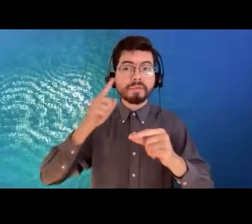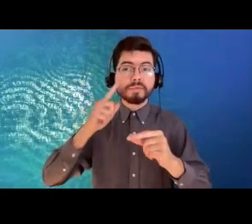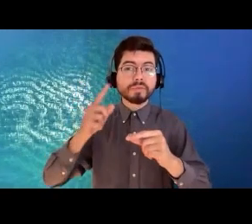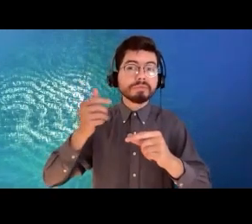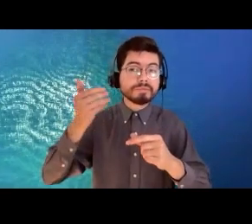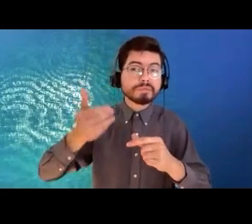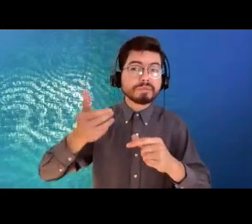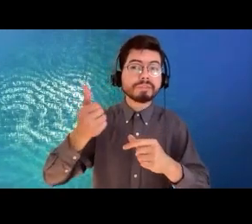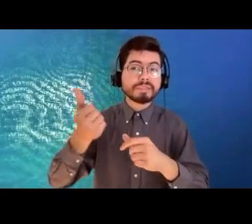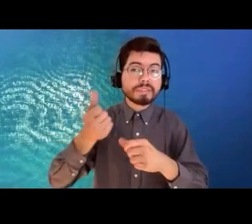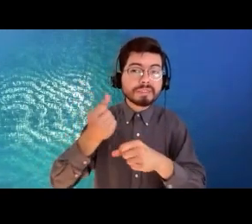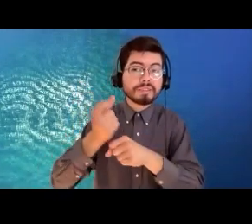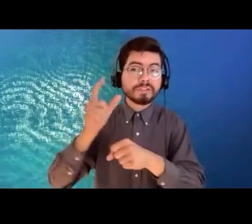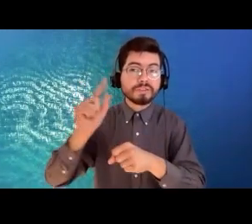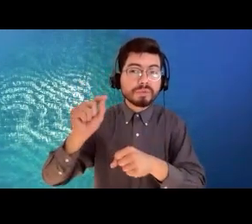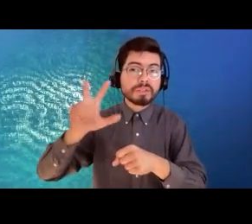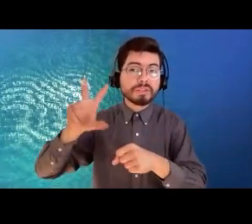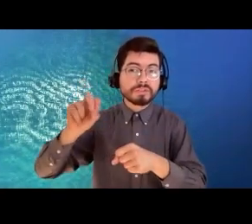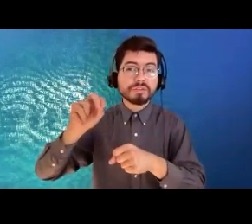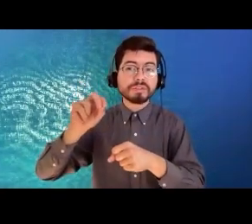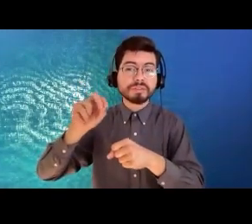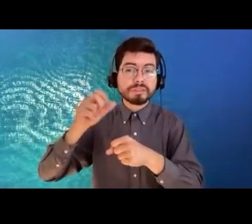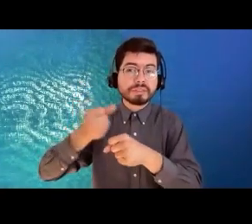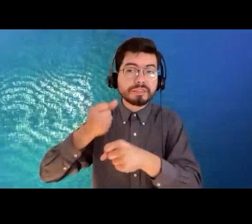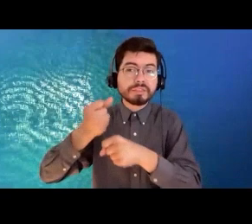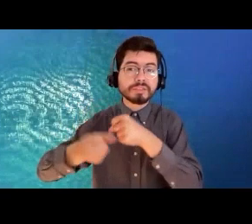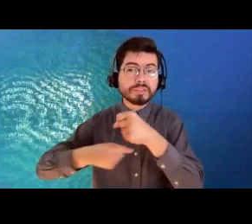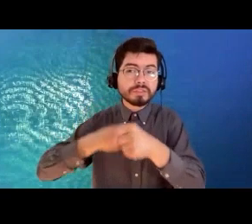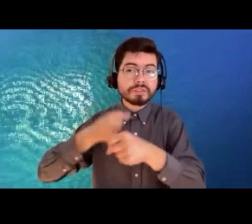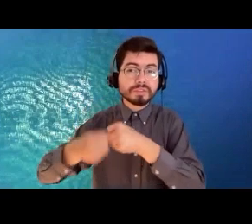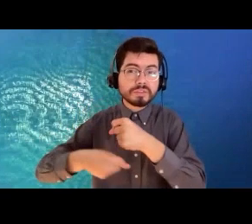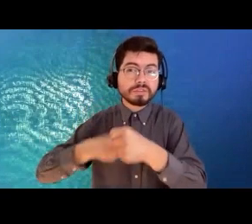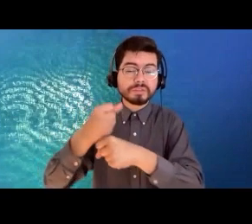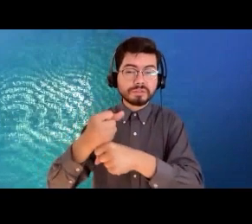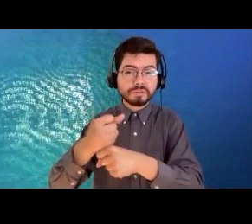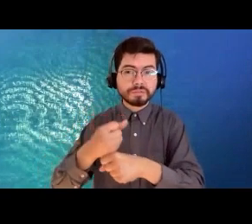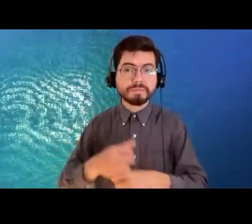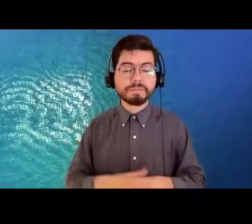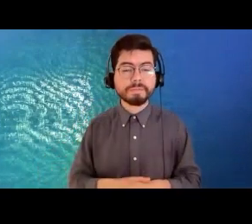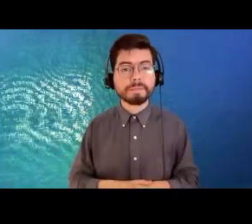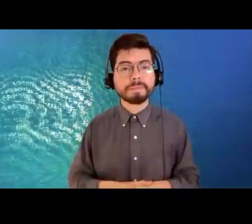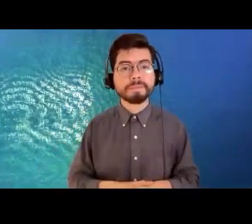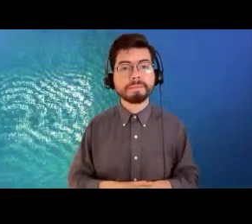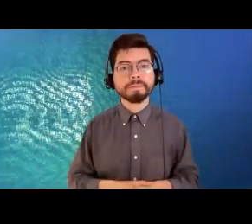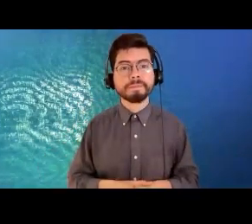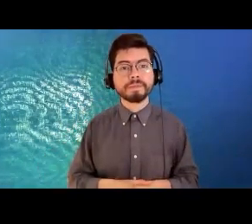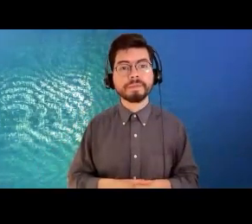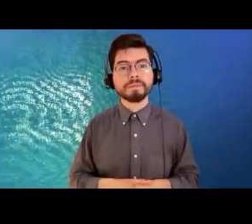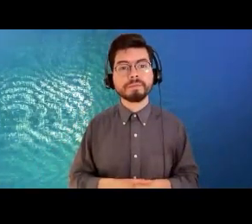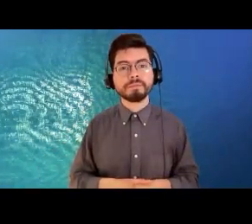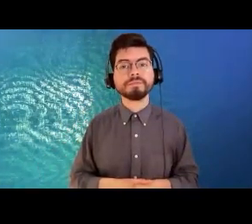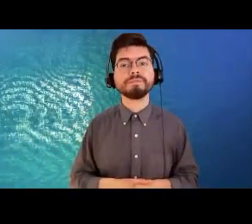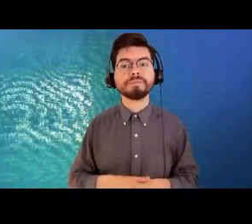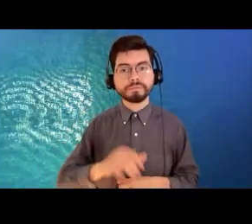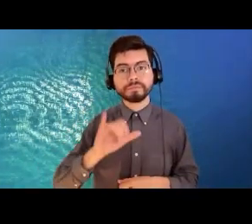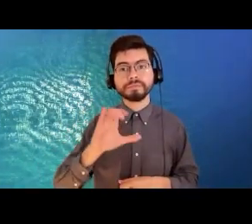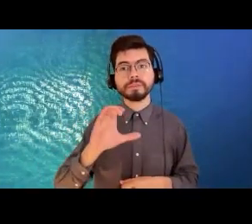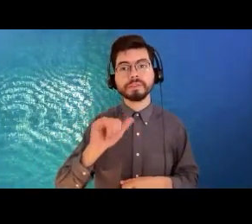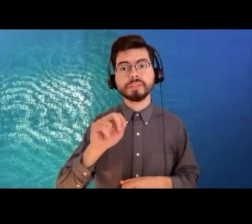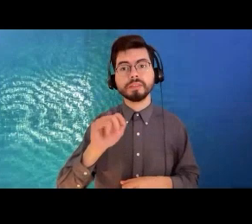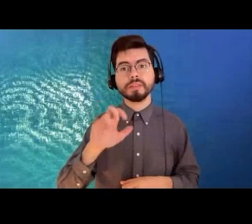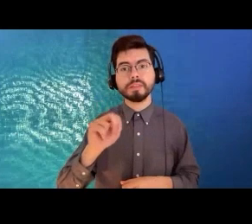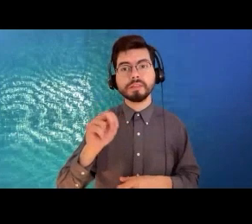corridor. Another project that's in planning is Canyon to Fishing Bridge. And again, that's